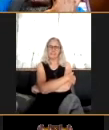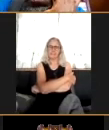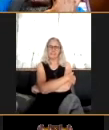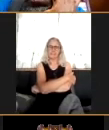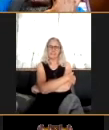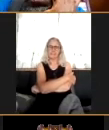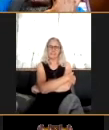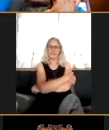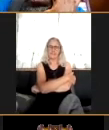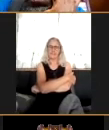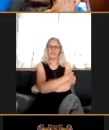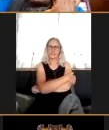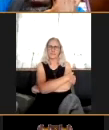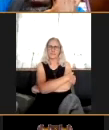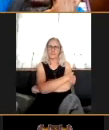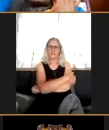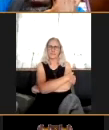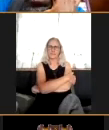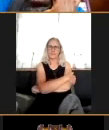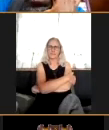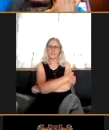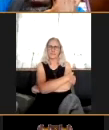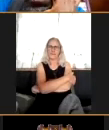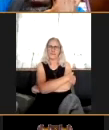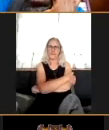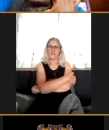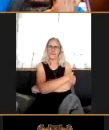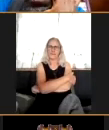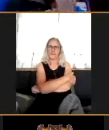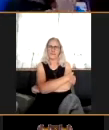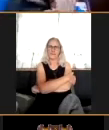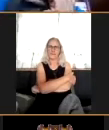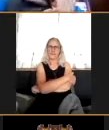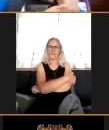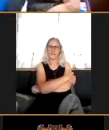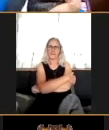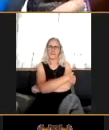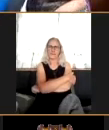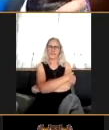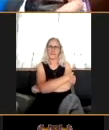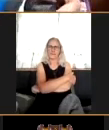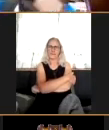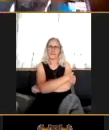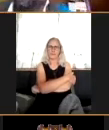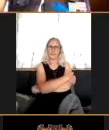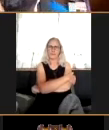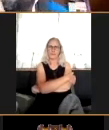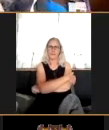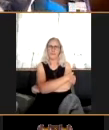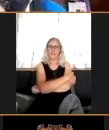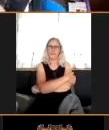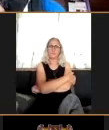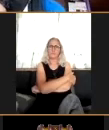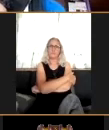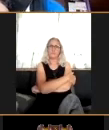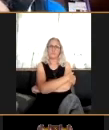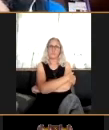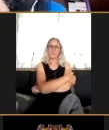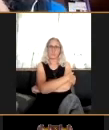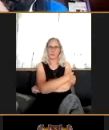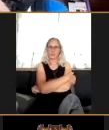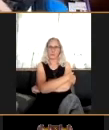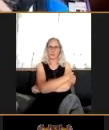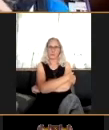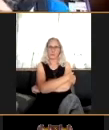And now you consider the damage religious spirit has brought into our mind and the way of thinking for hundreds